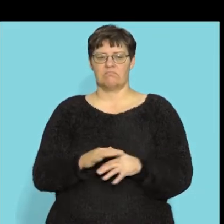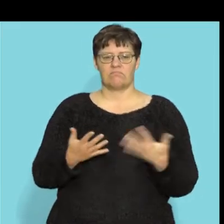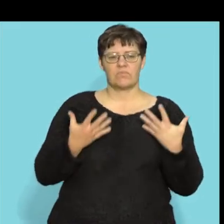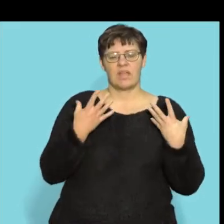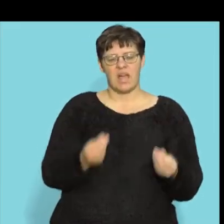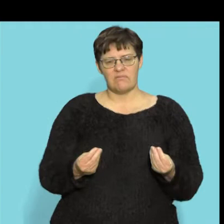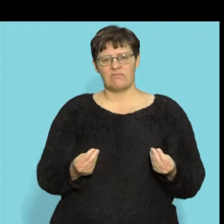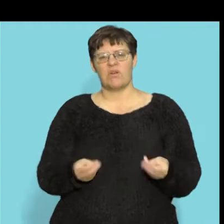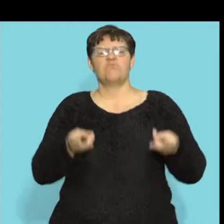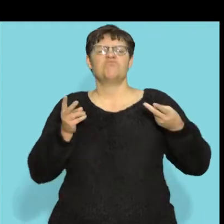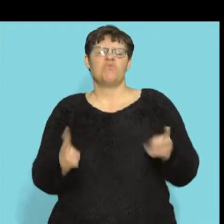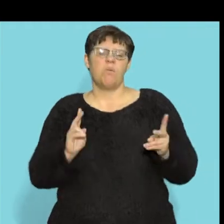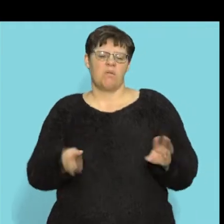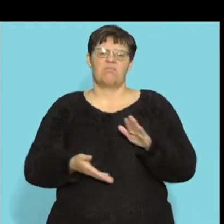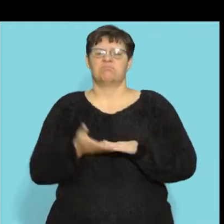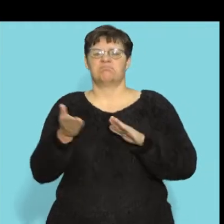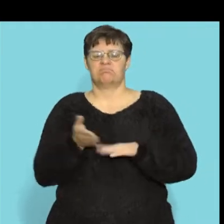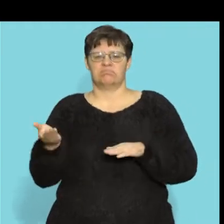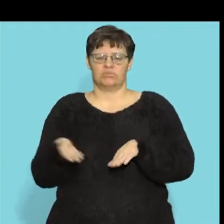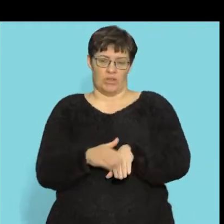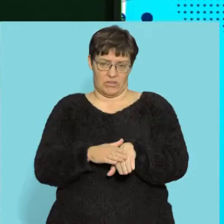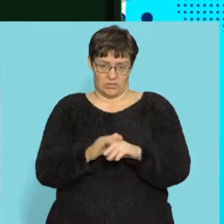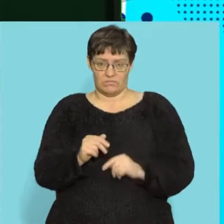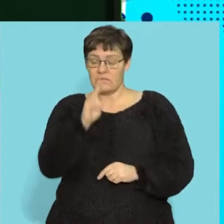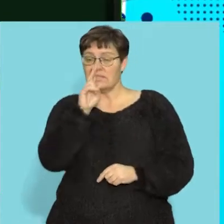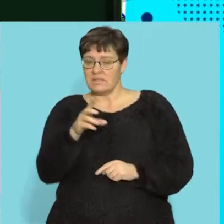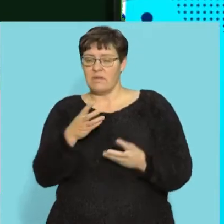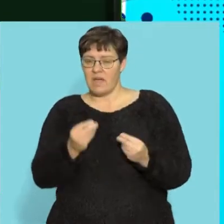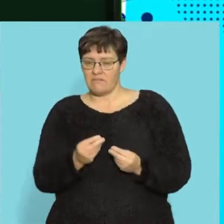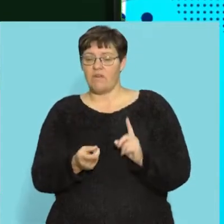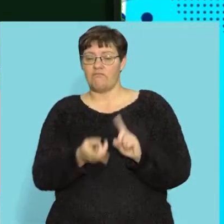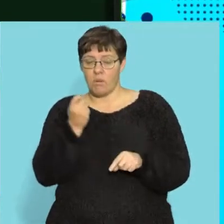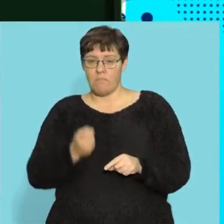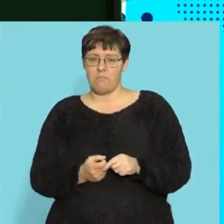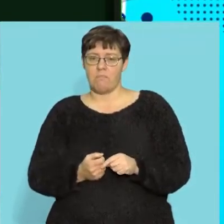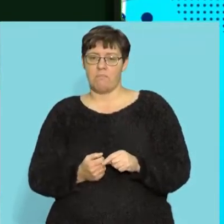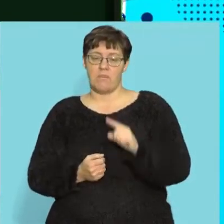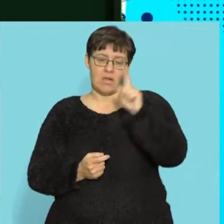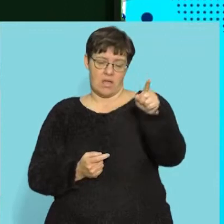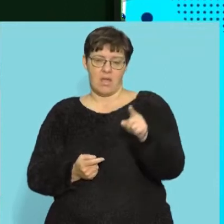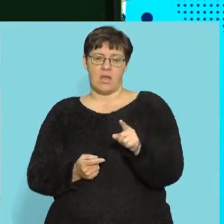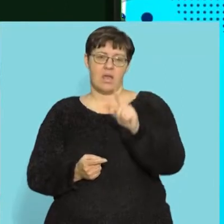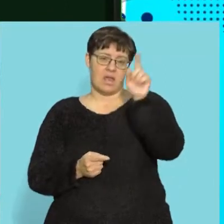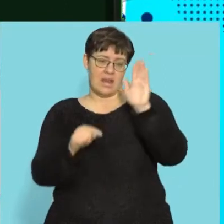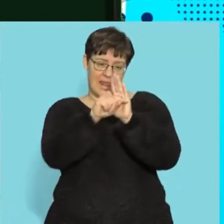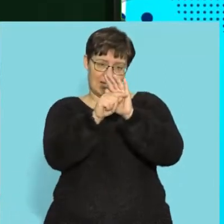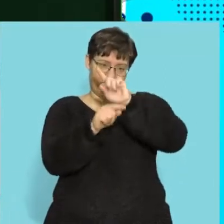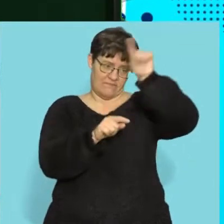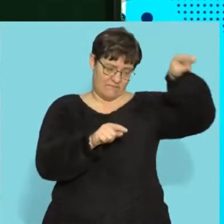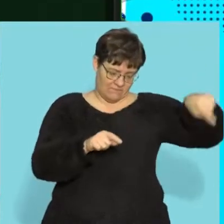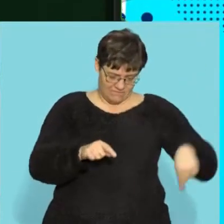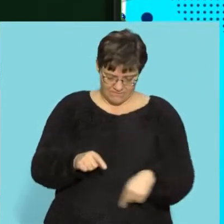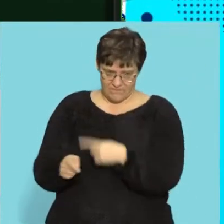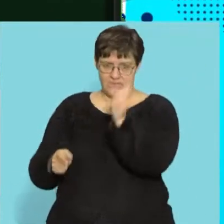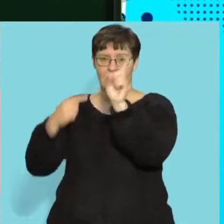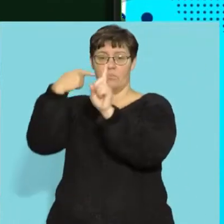And then we've got what is called the conventional flow of charge. We would have realized that in the circuit, charge was moving from the negative